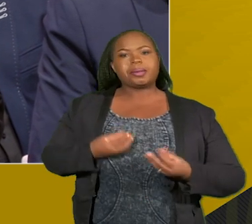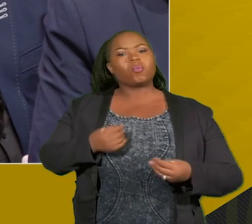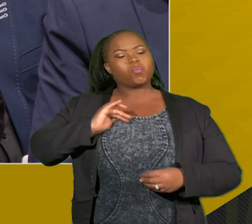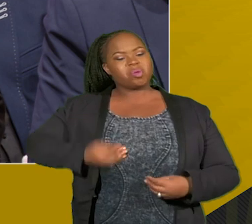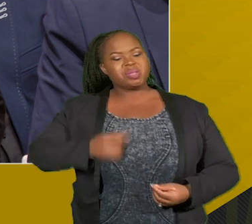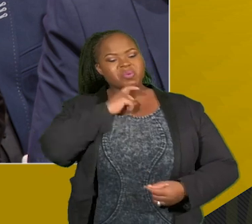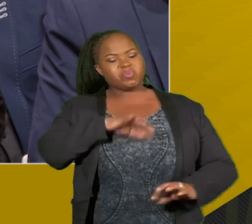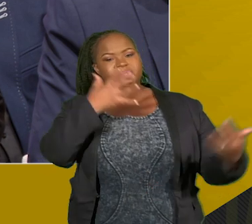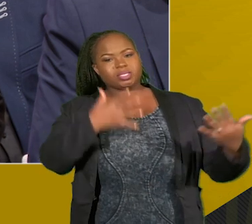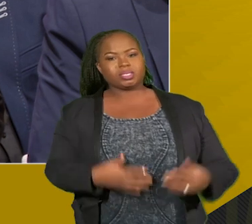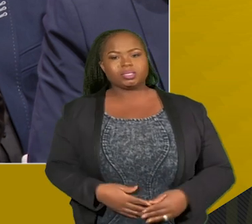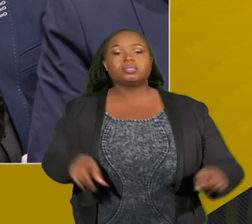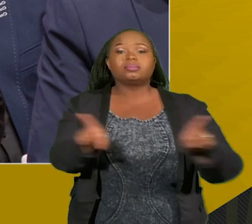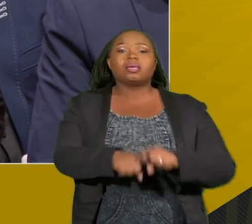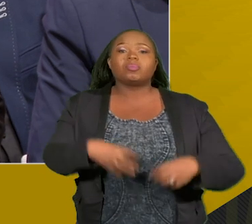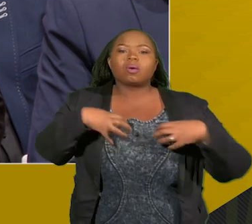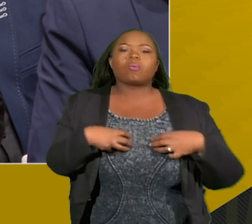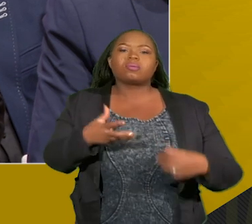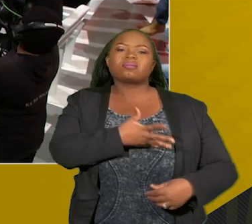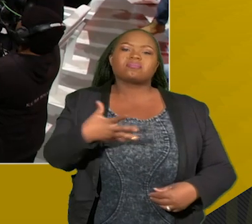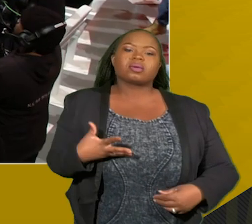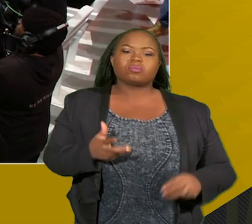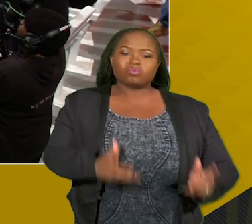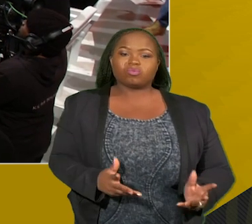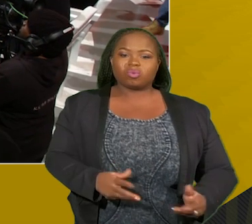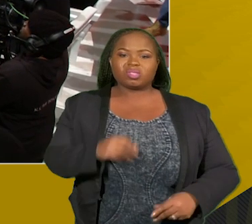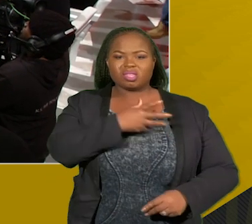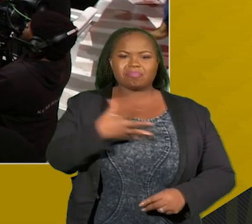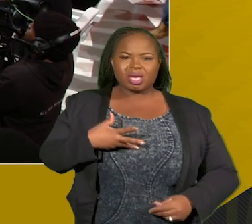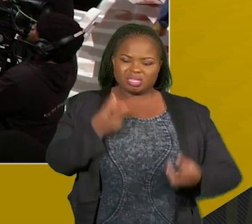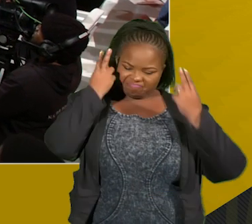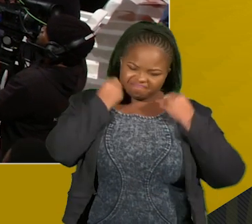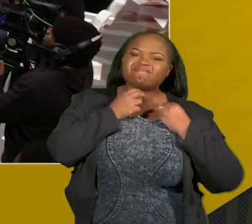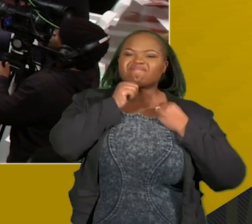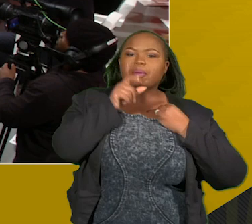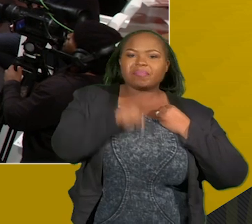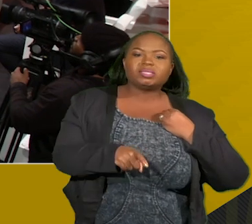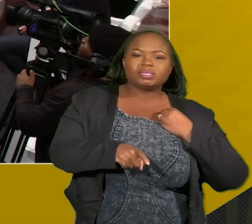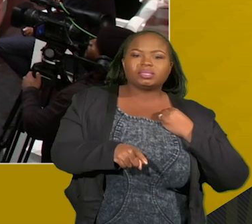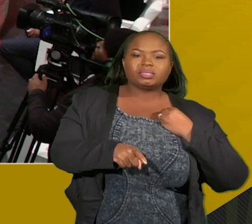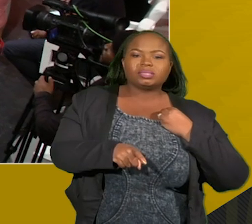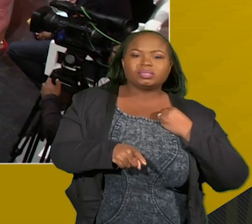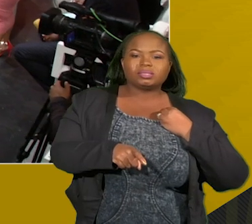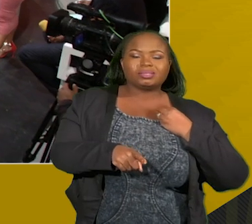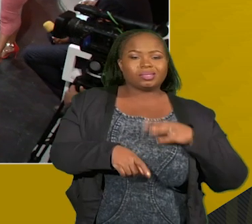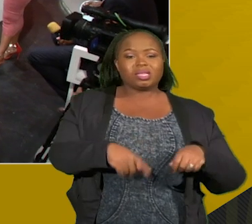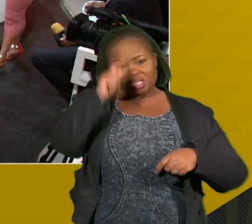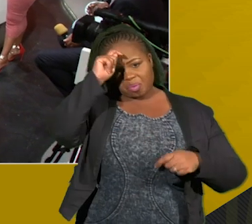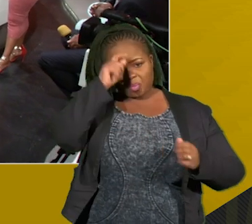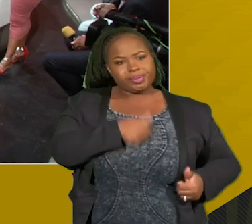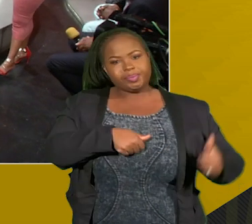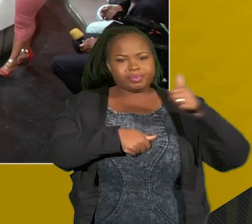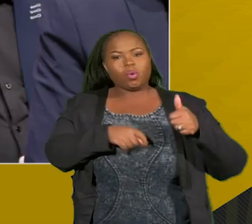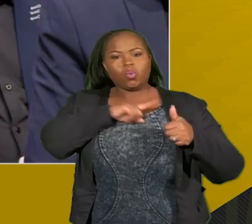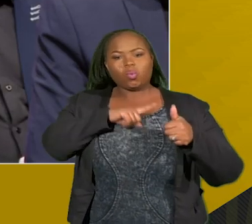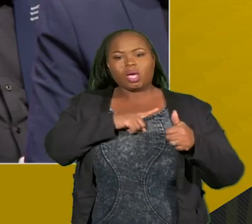them. Even their mothers, own mothers, then their mothers must submit or be submissive to them. Because Mababu,